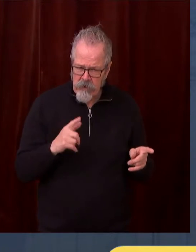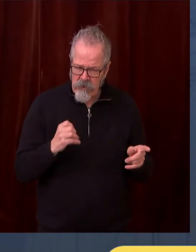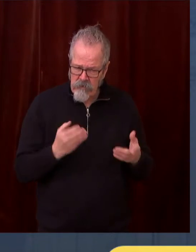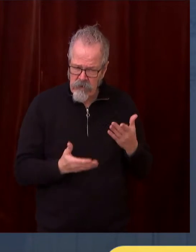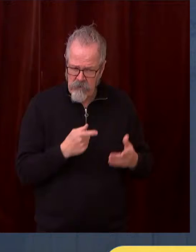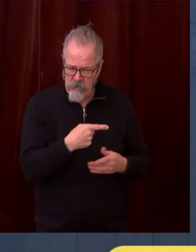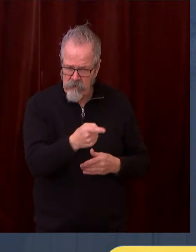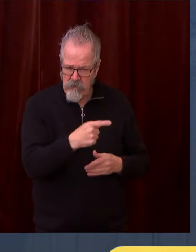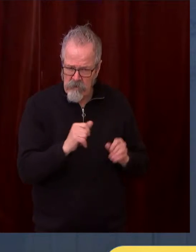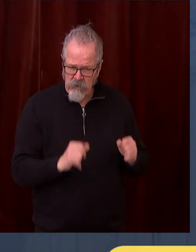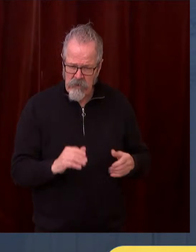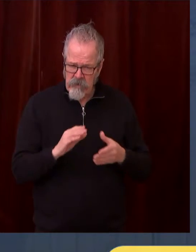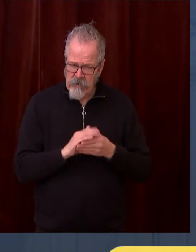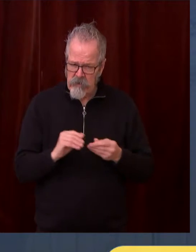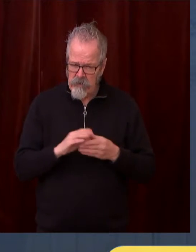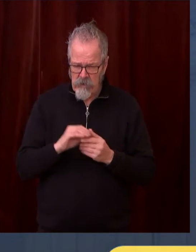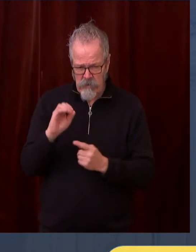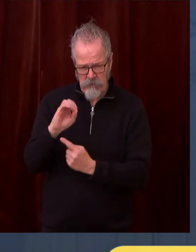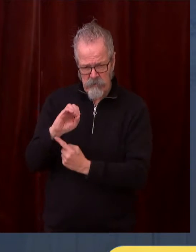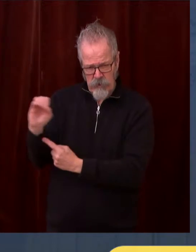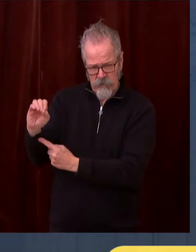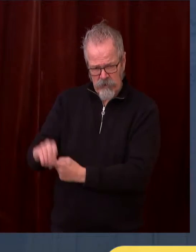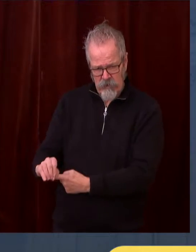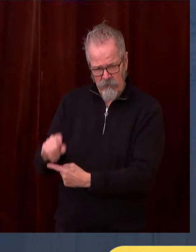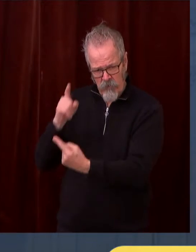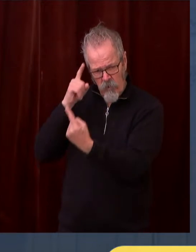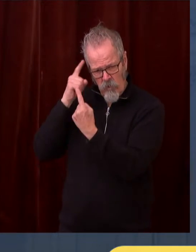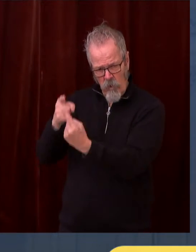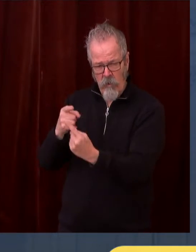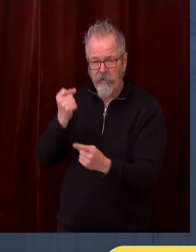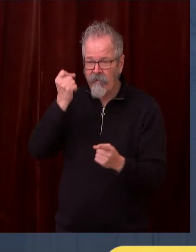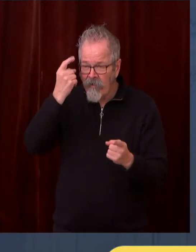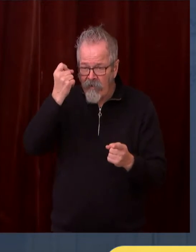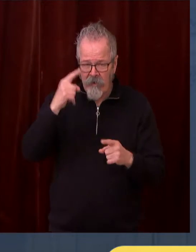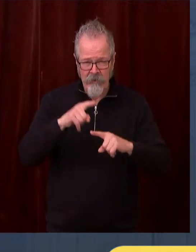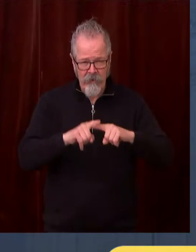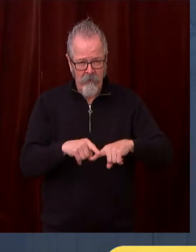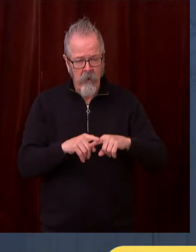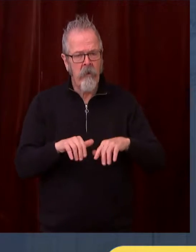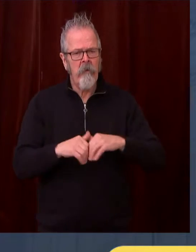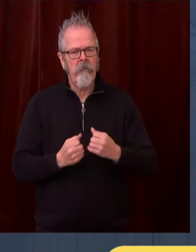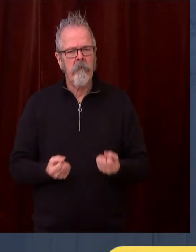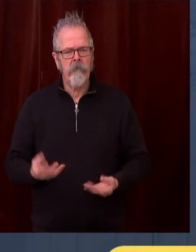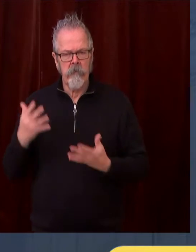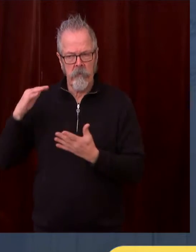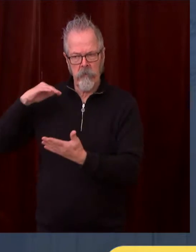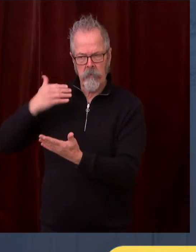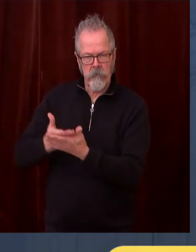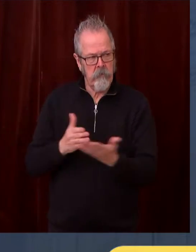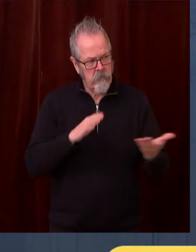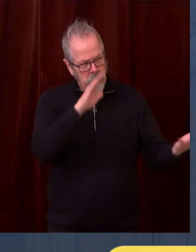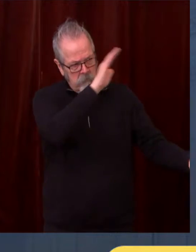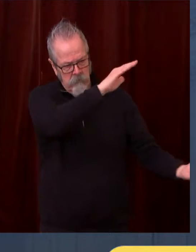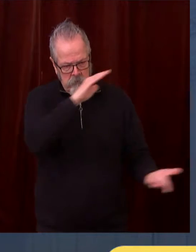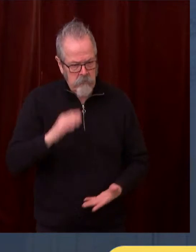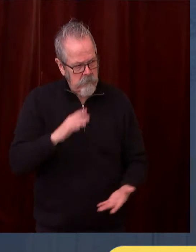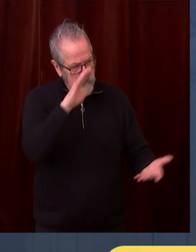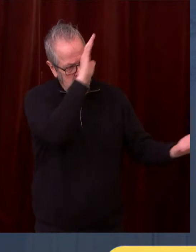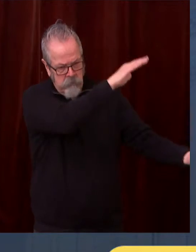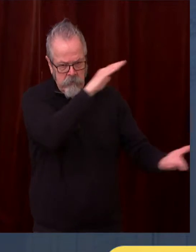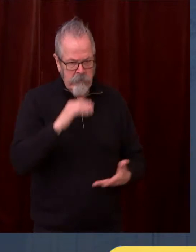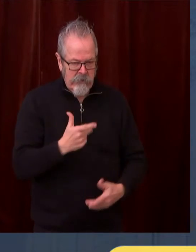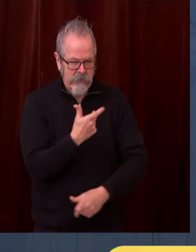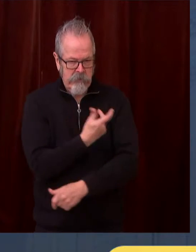actual production that comes out from the producers, but do you want to give any parameters of timelines at all?